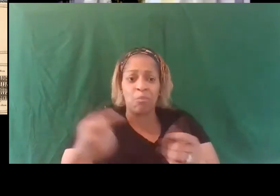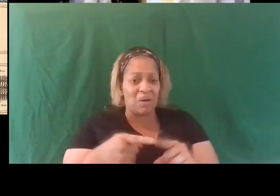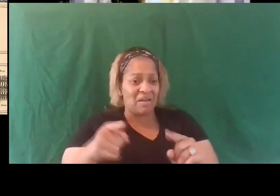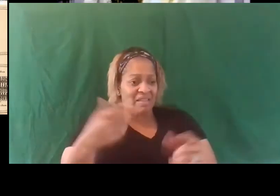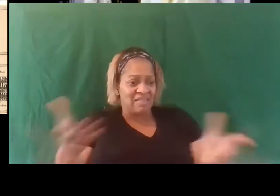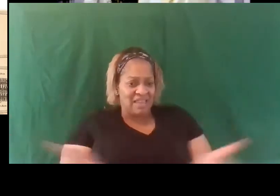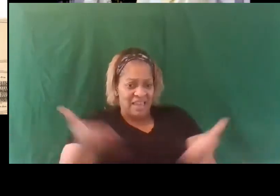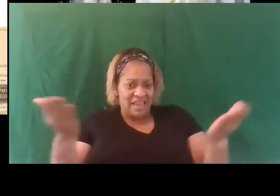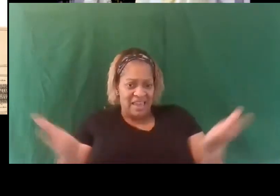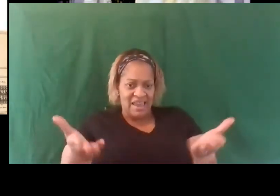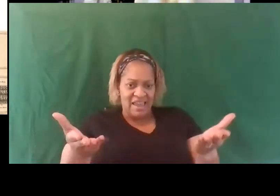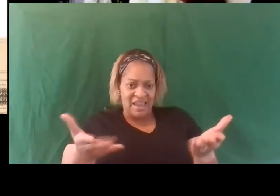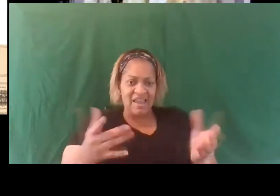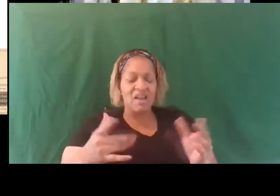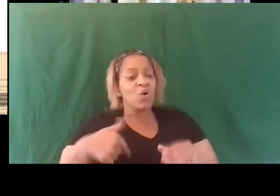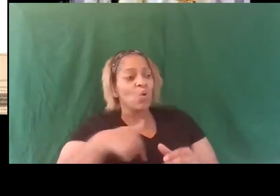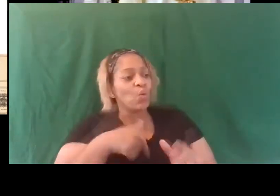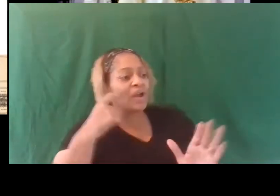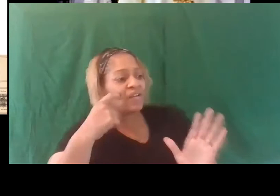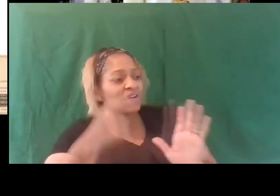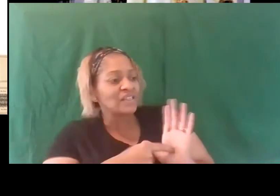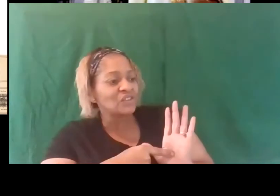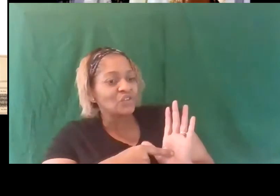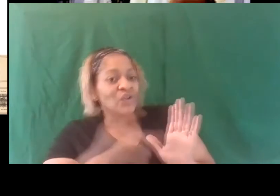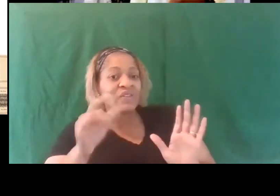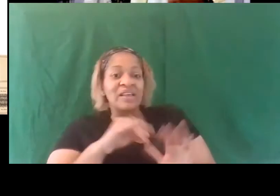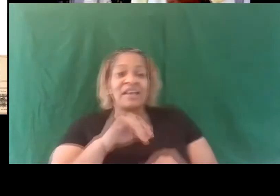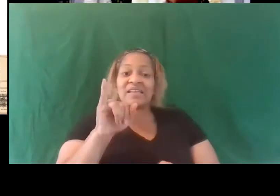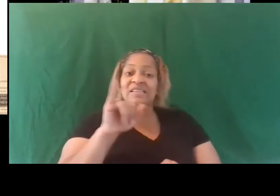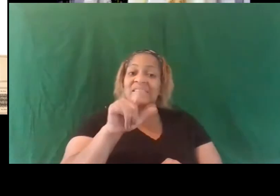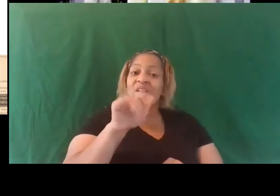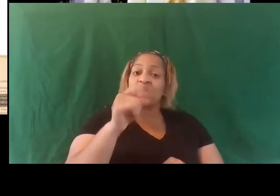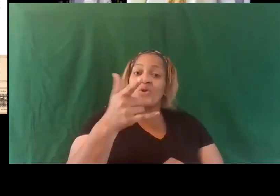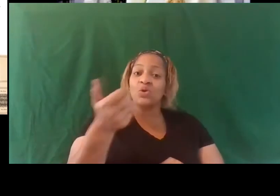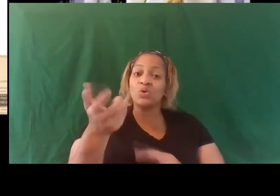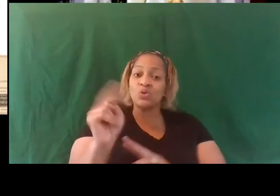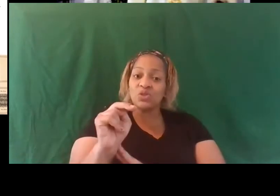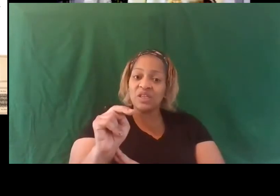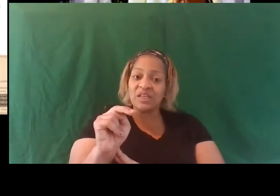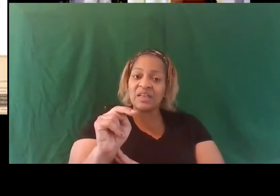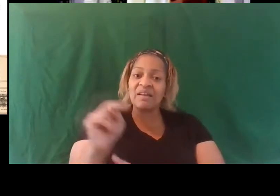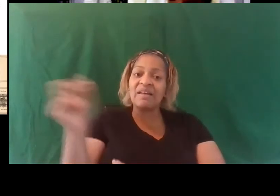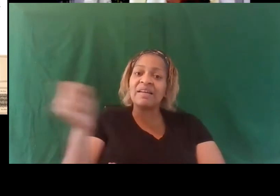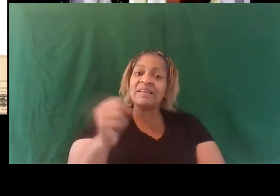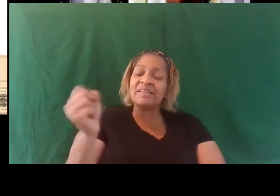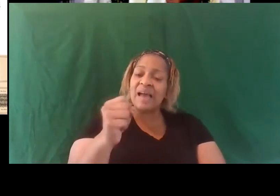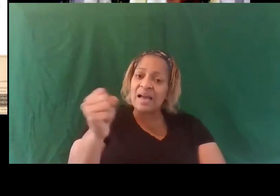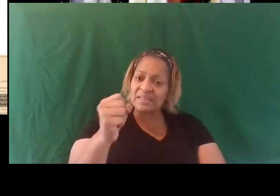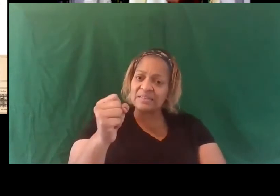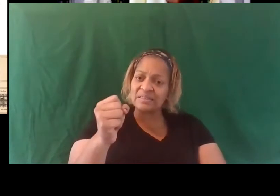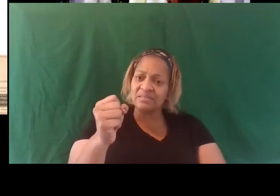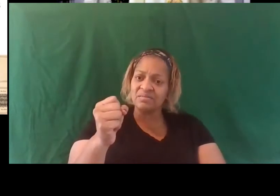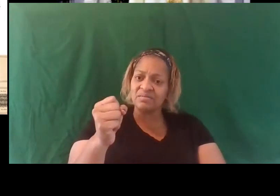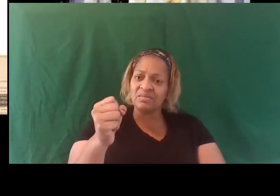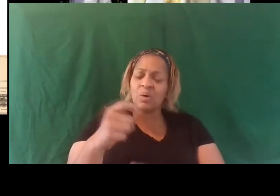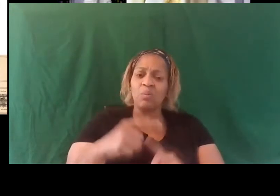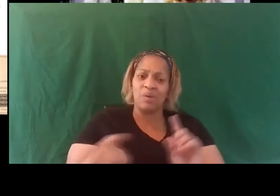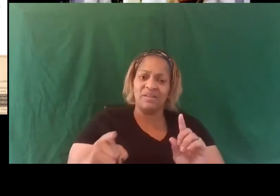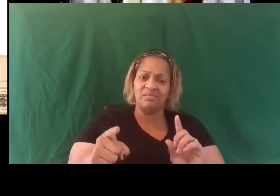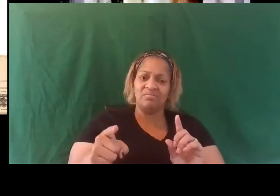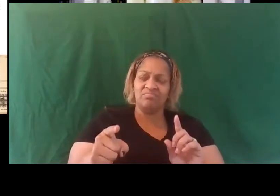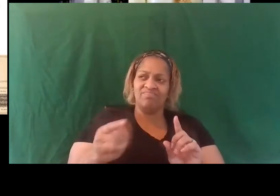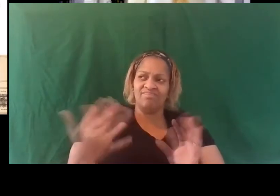then one recognizes that it's an illusion. Yeah, at the absolute, it's an illusion.